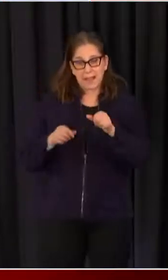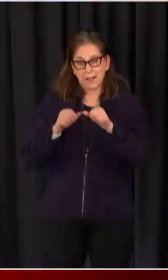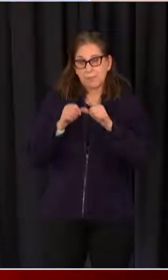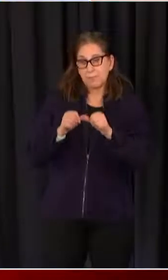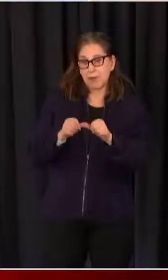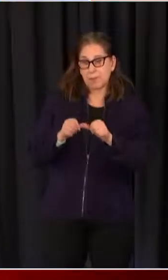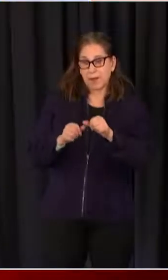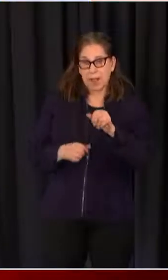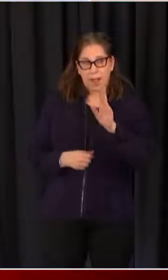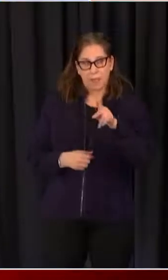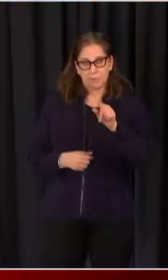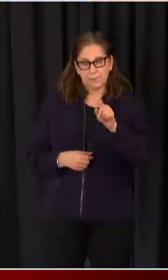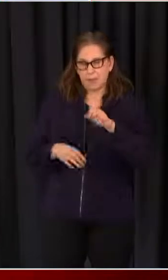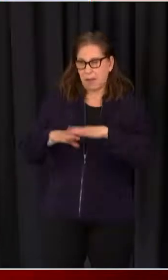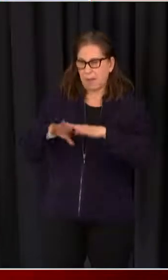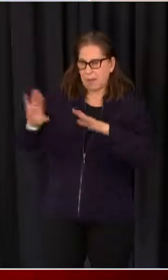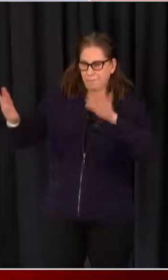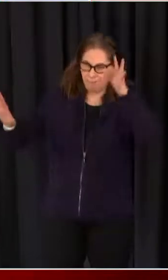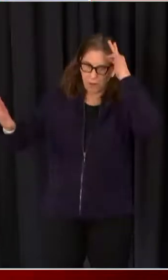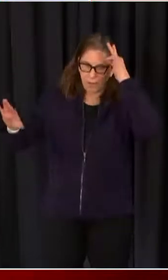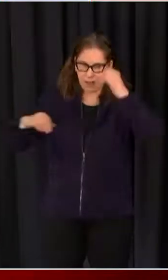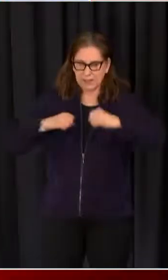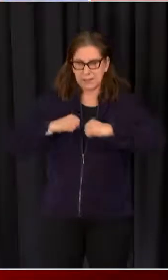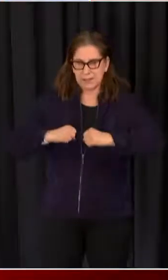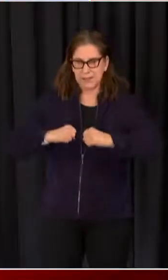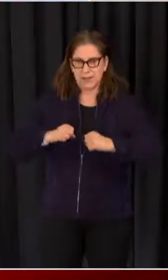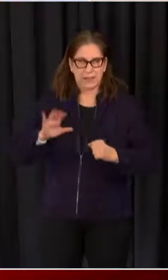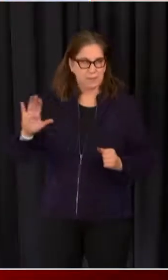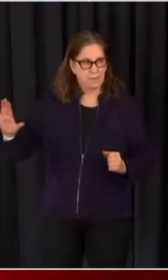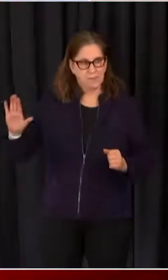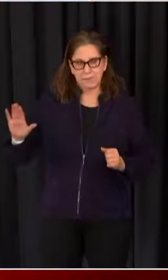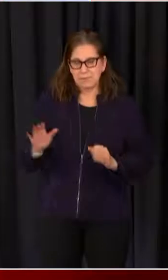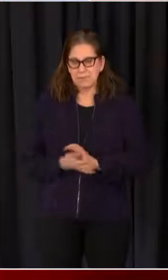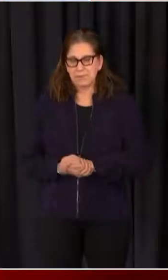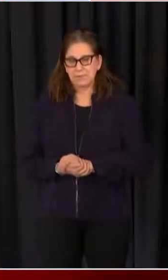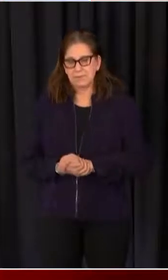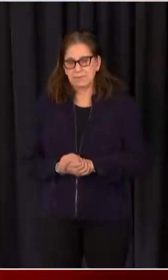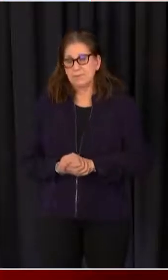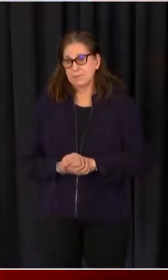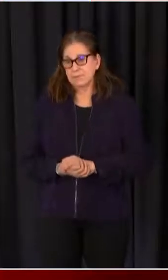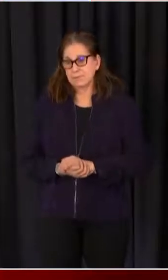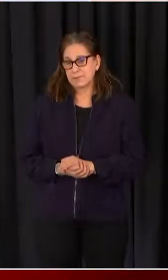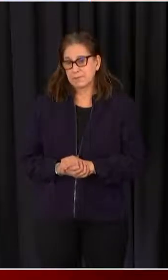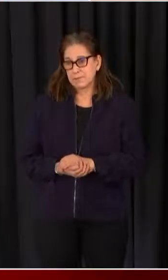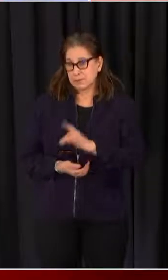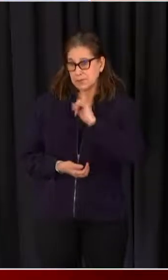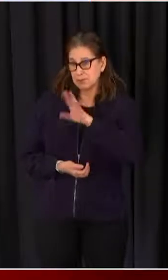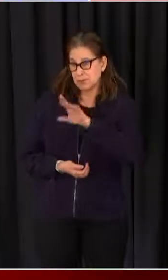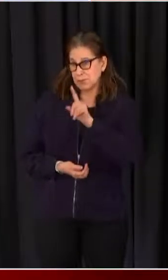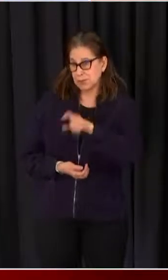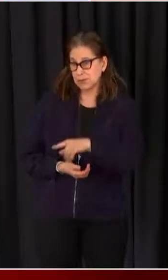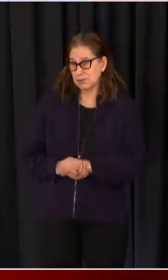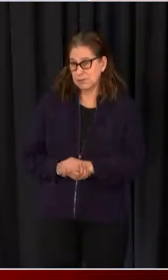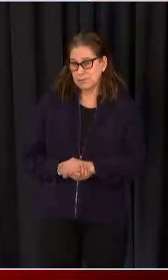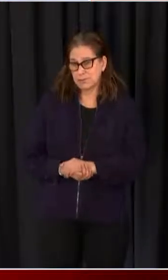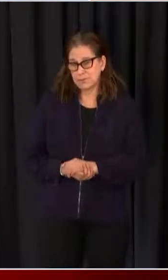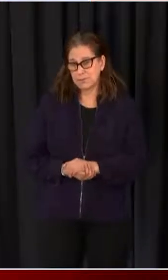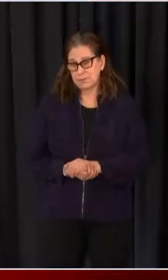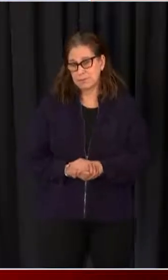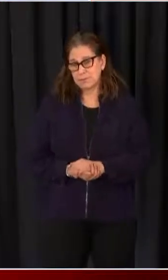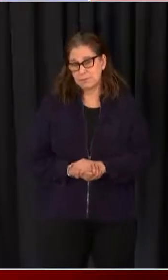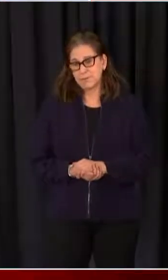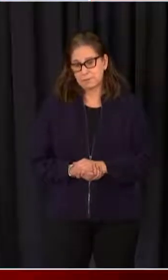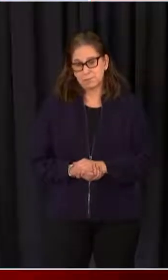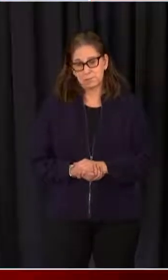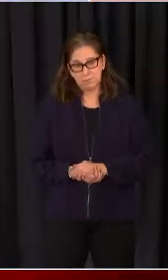update to the Capitol Security Plan that they're thinking of it in that way. Did I answer your question? Did you have something else in the...